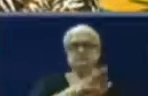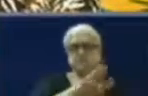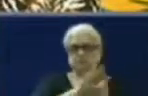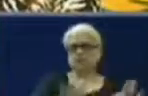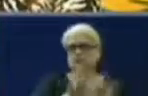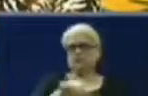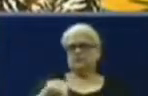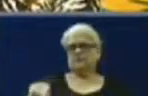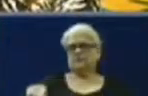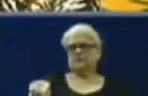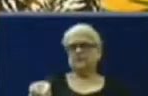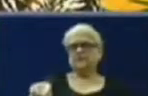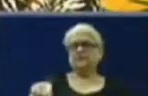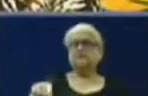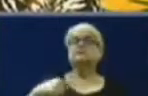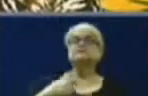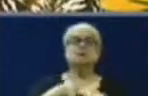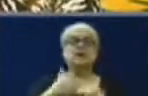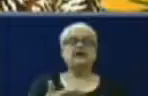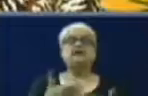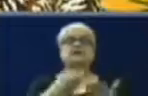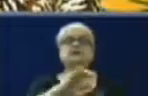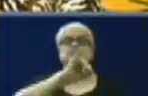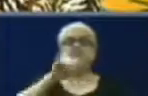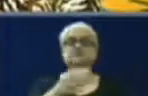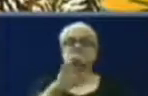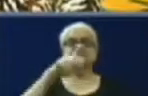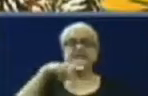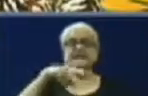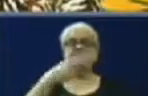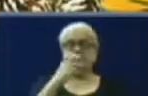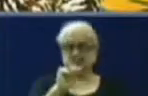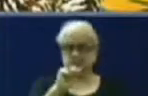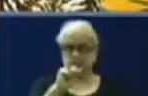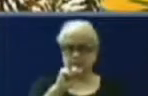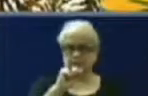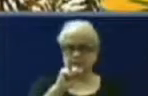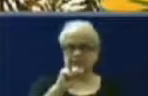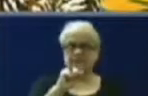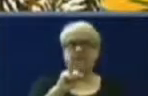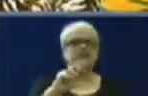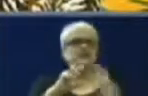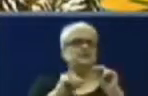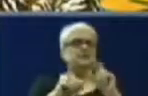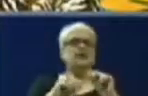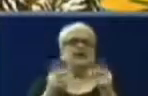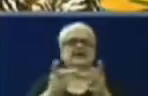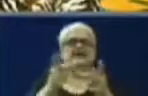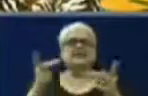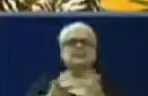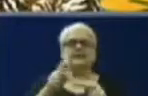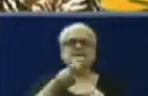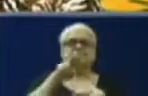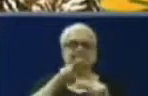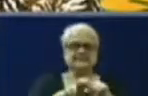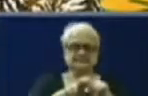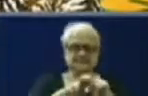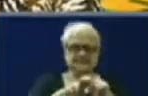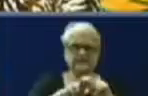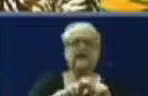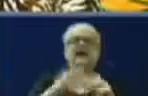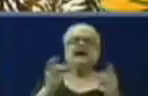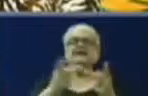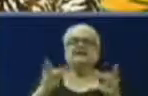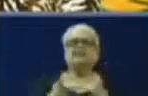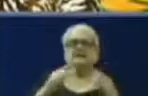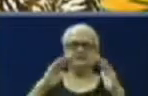I offered her Jefferson County High School and she says, no, I need a place to sit, I need to